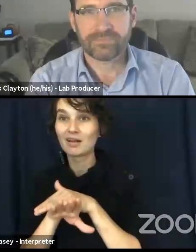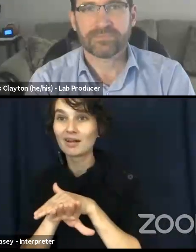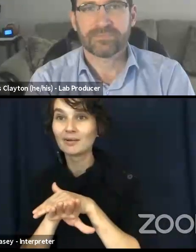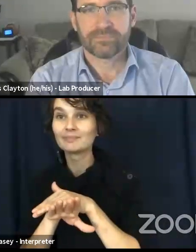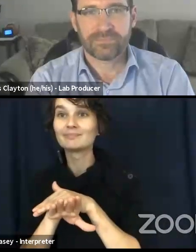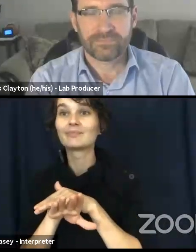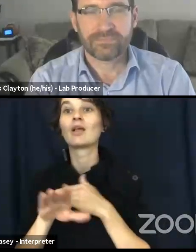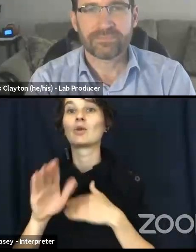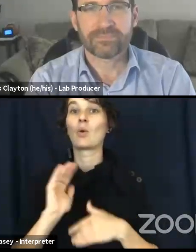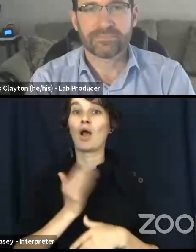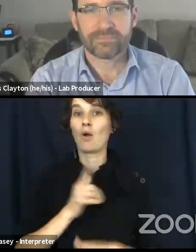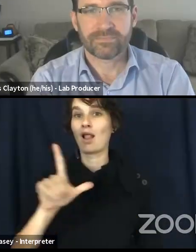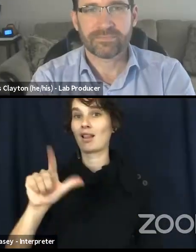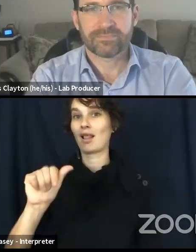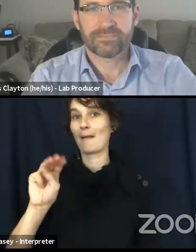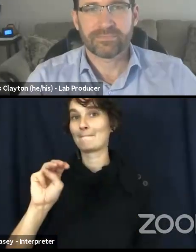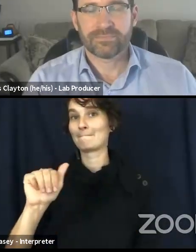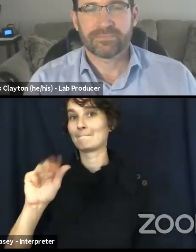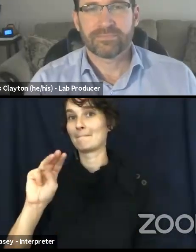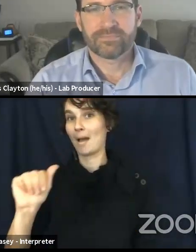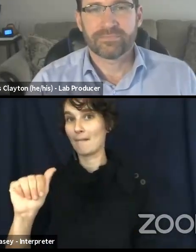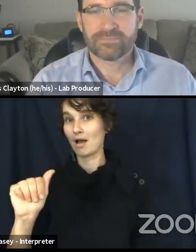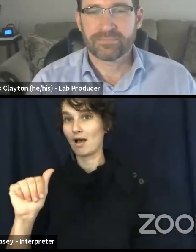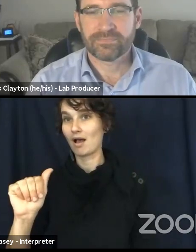at La Mama and at Culture Hub.